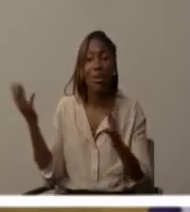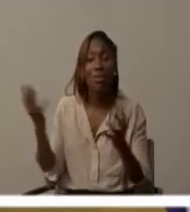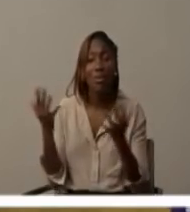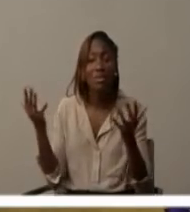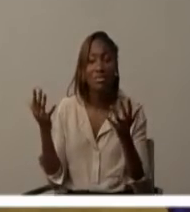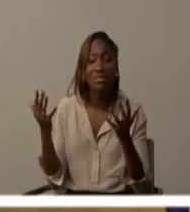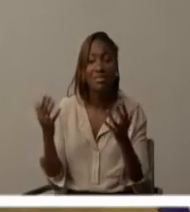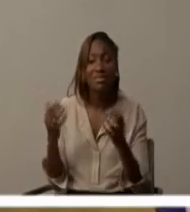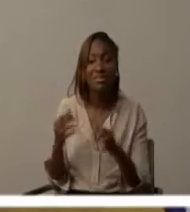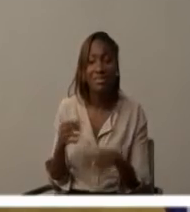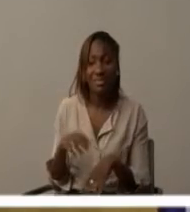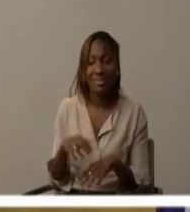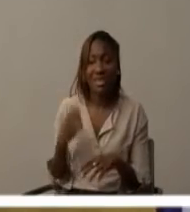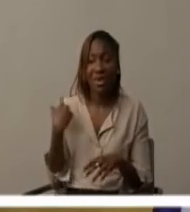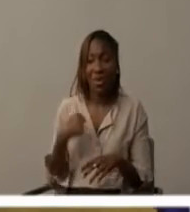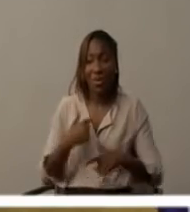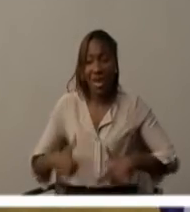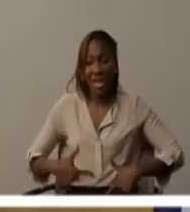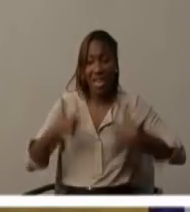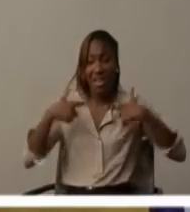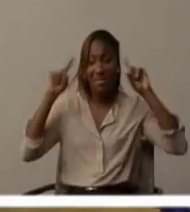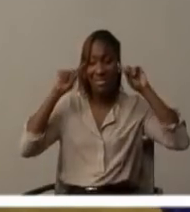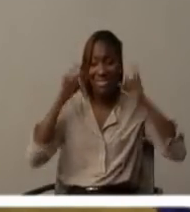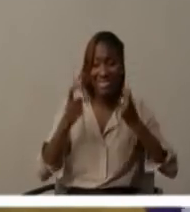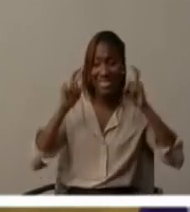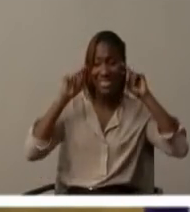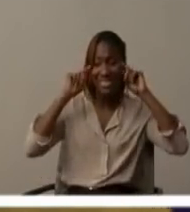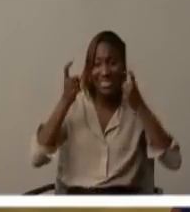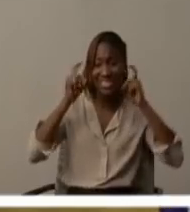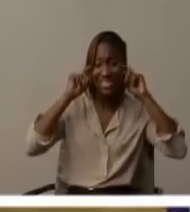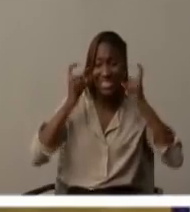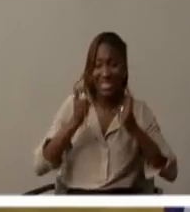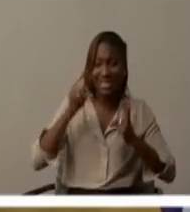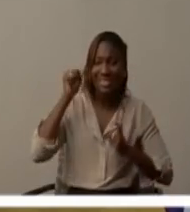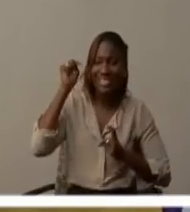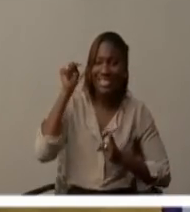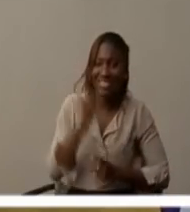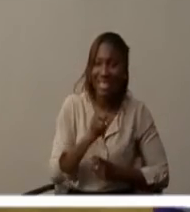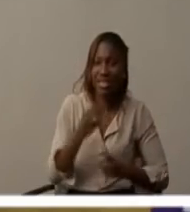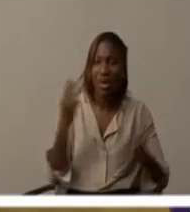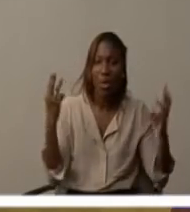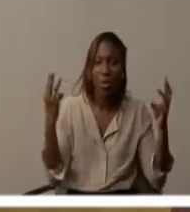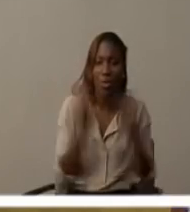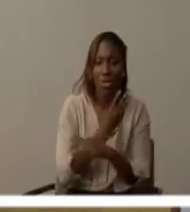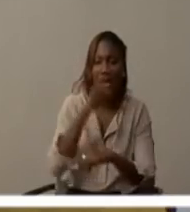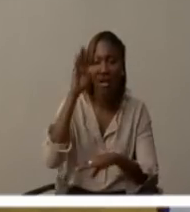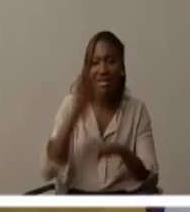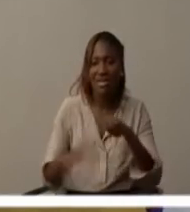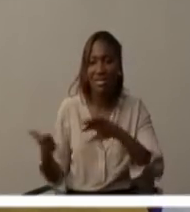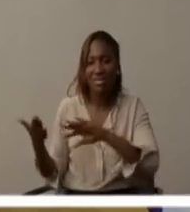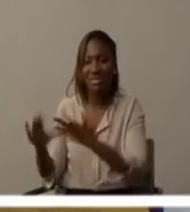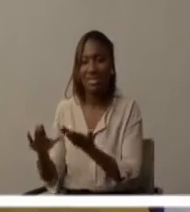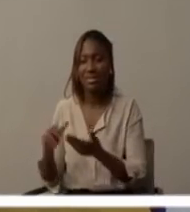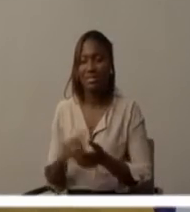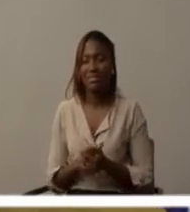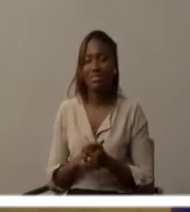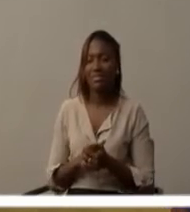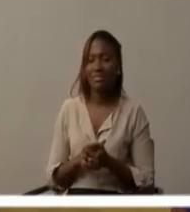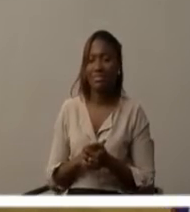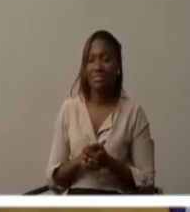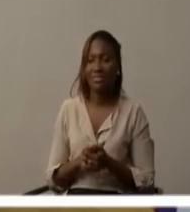the death we have been living over the last 30 years in our nation. We're not seeing that death.